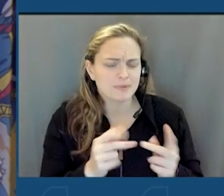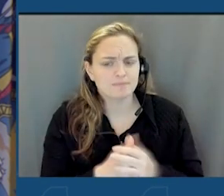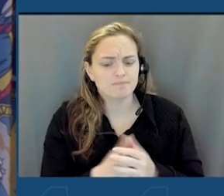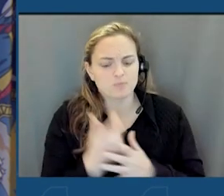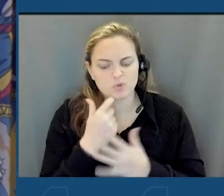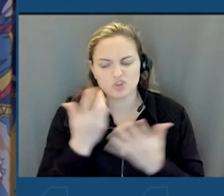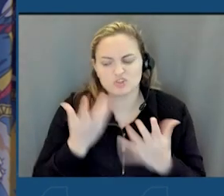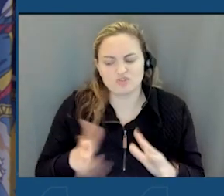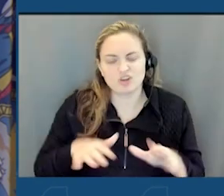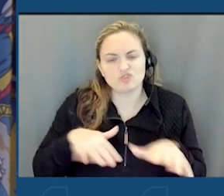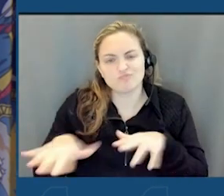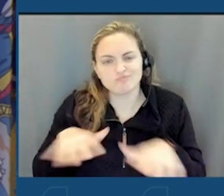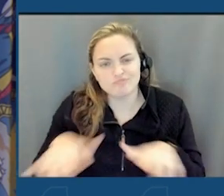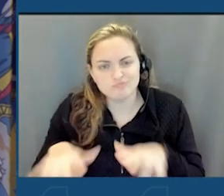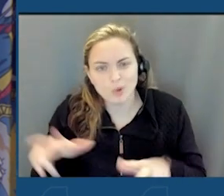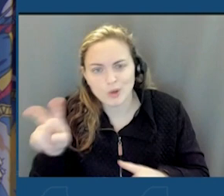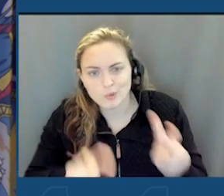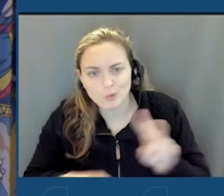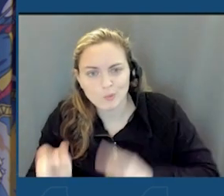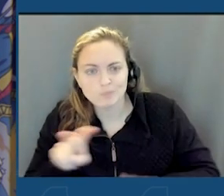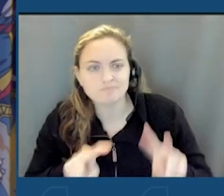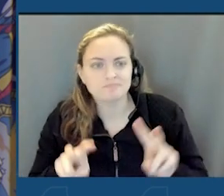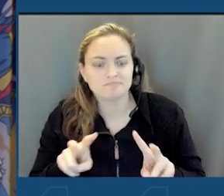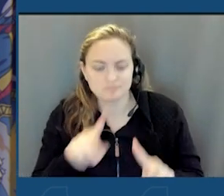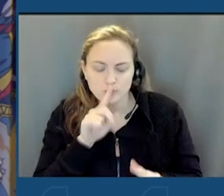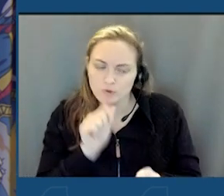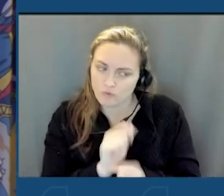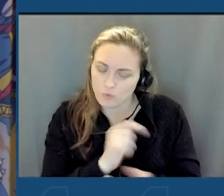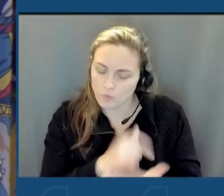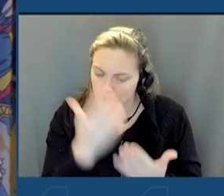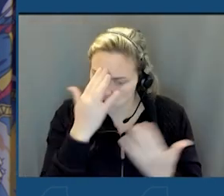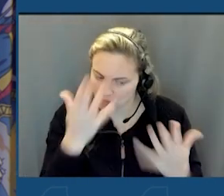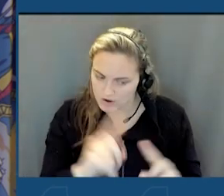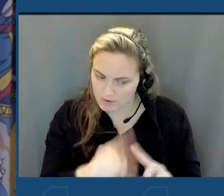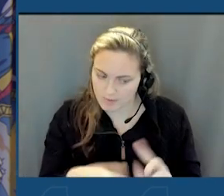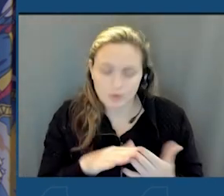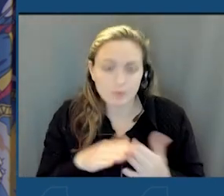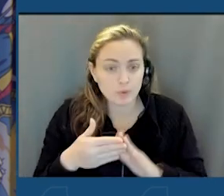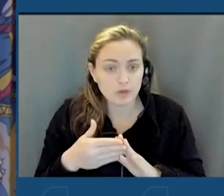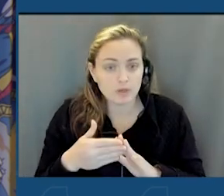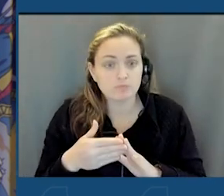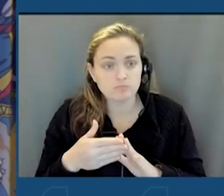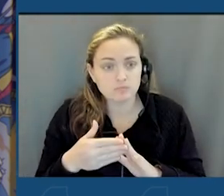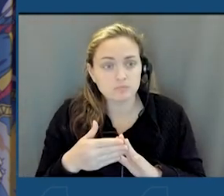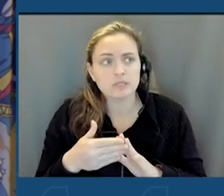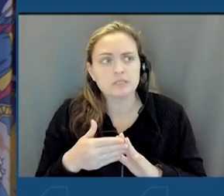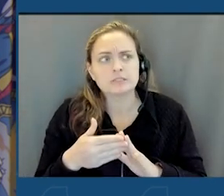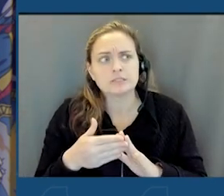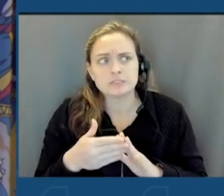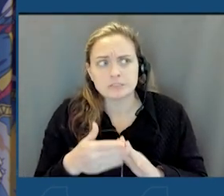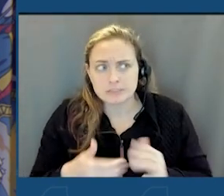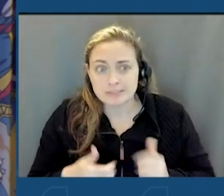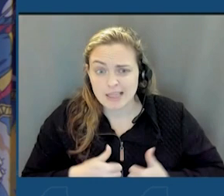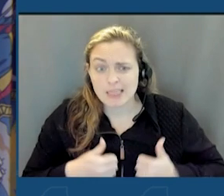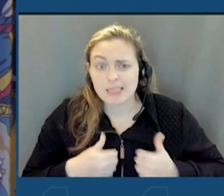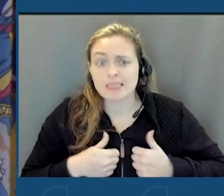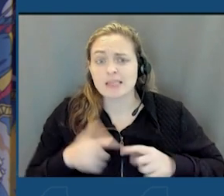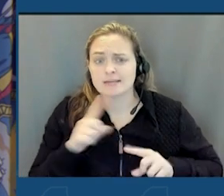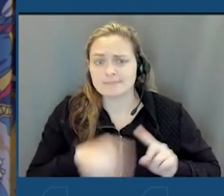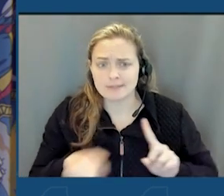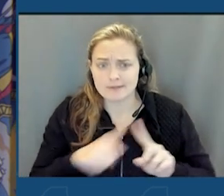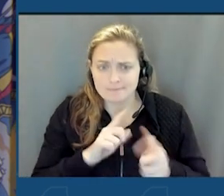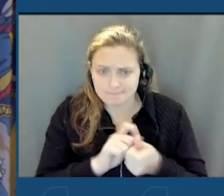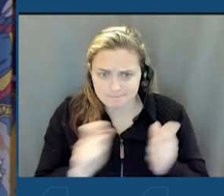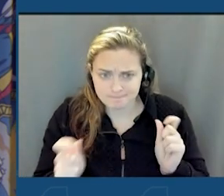walking tour, reconfirming what I knew about this community, that it had gone through a life cycle. And I know about that